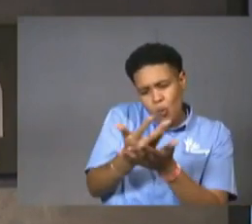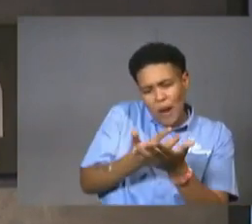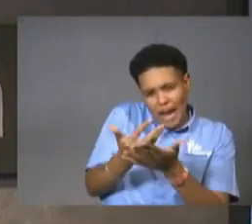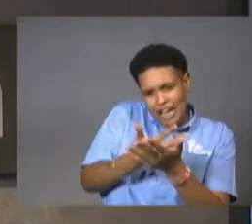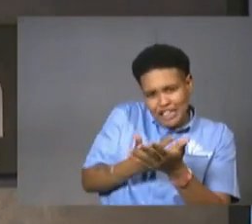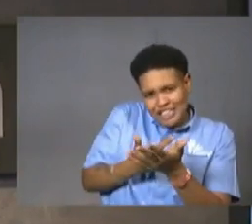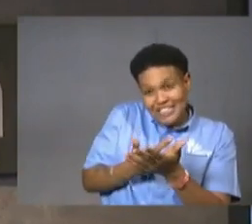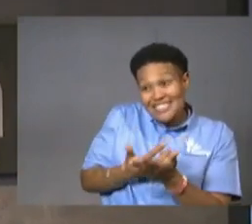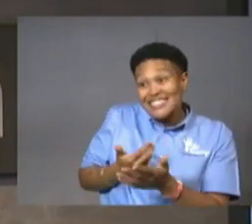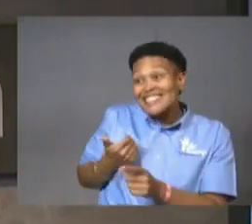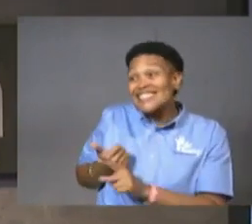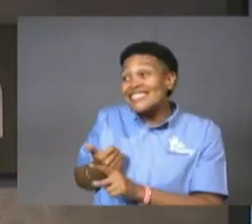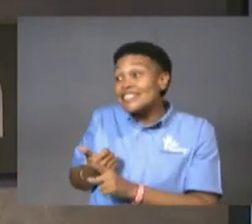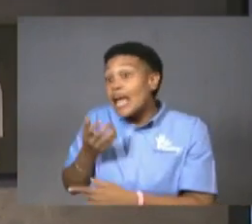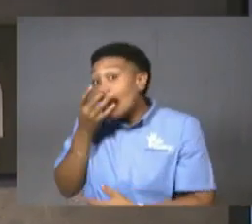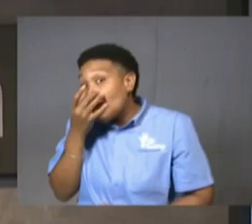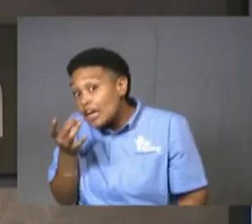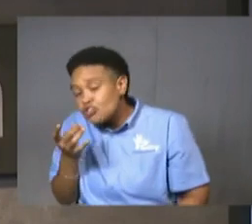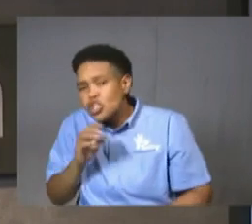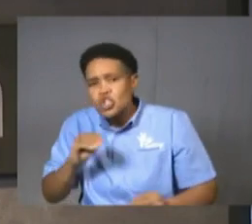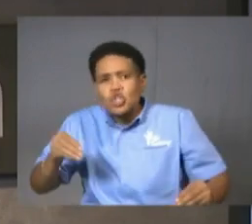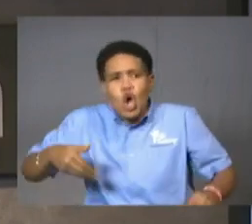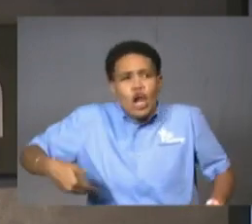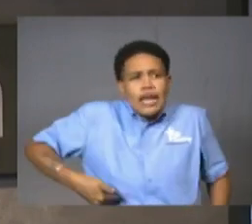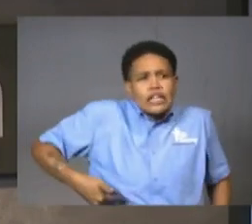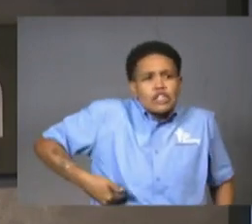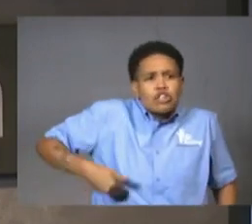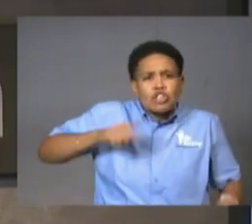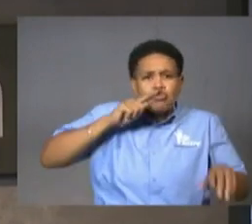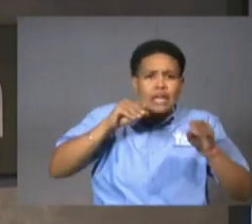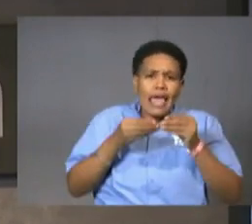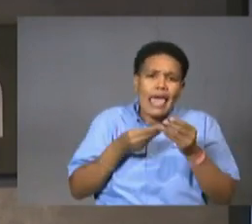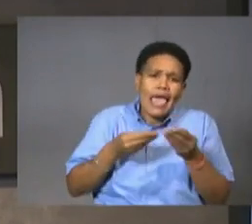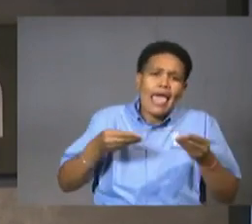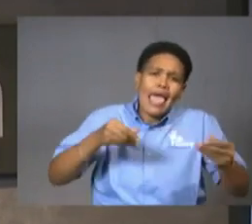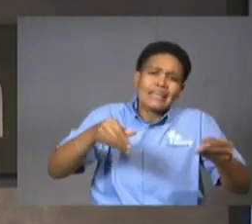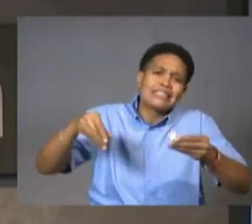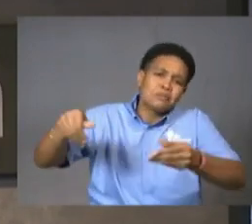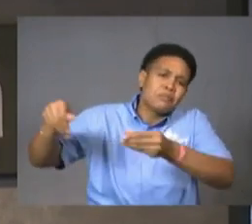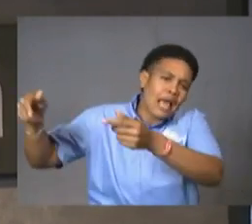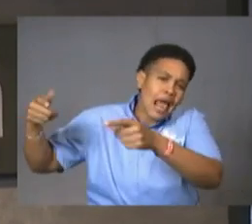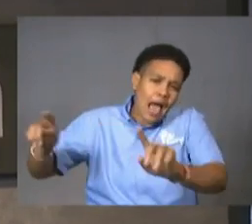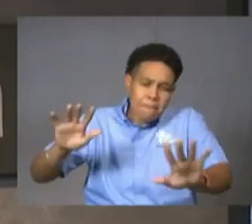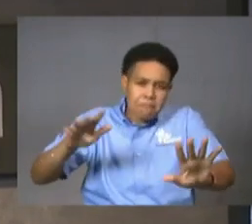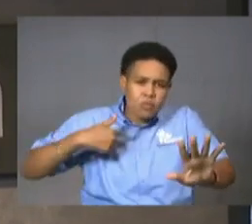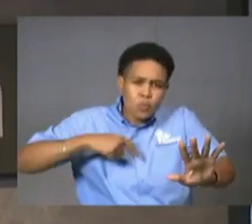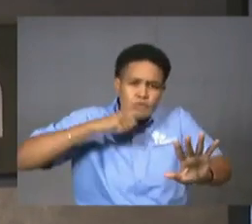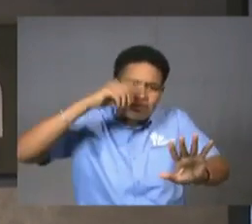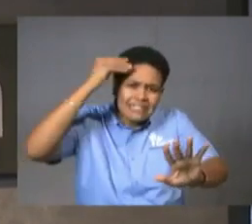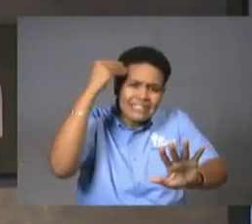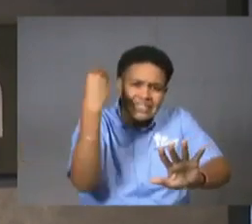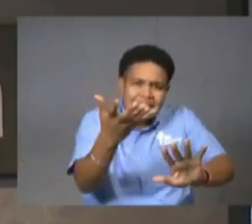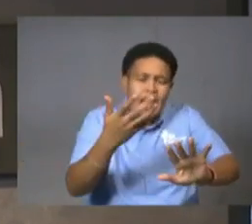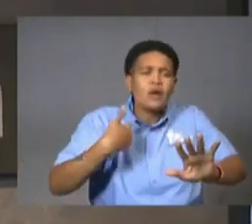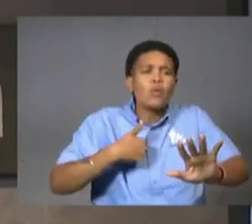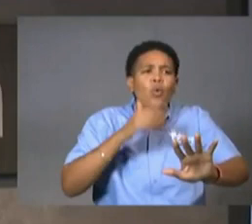interest, non-discretionary expenditure. We have said we will